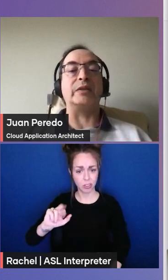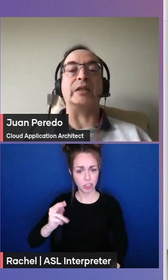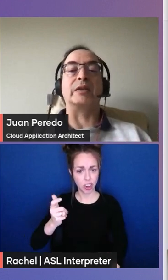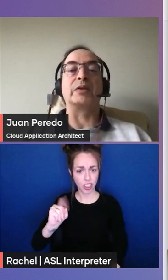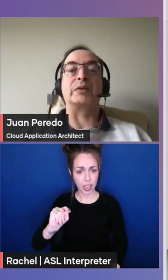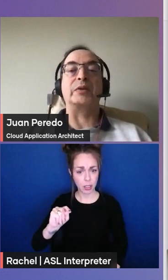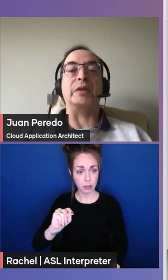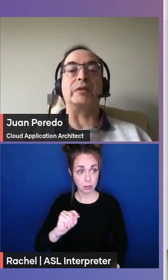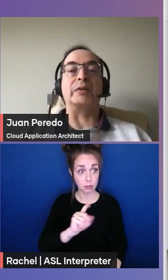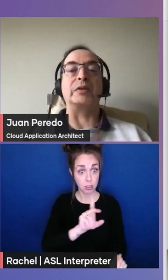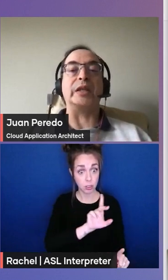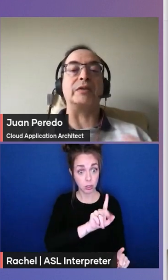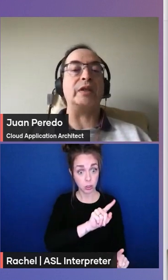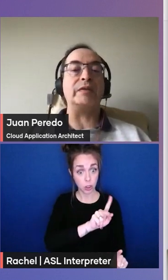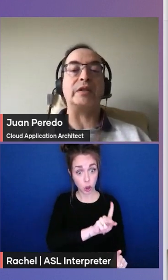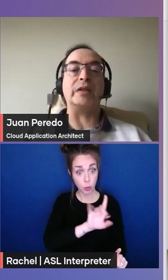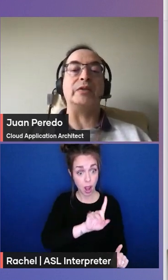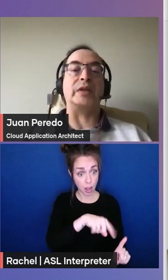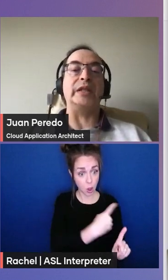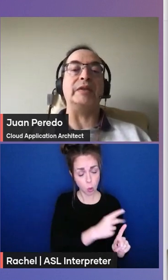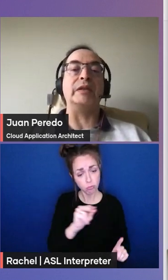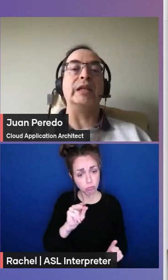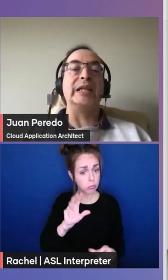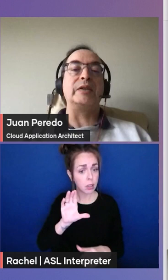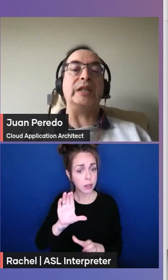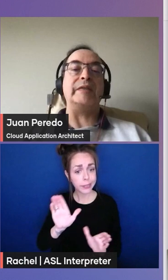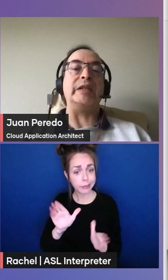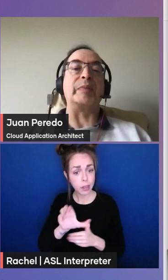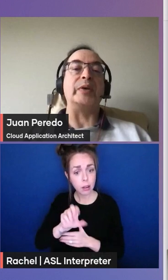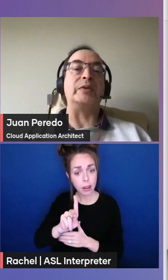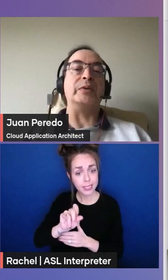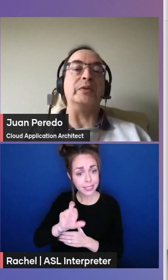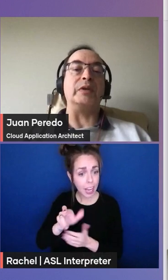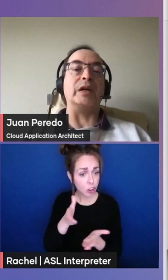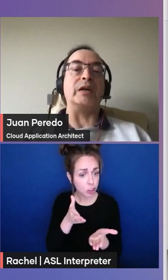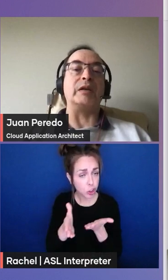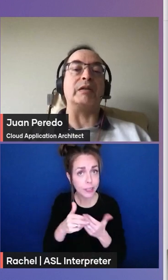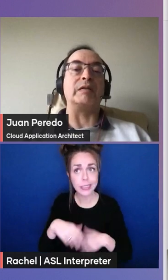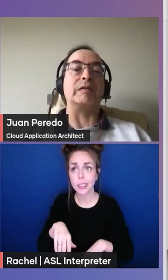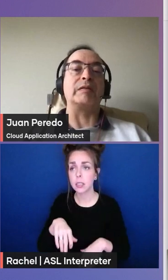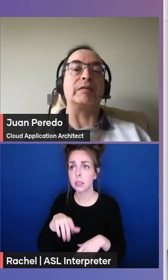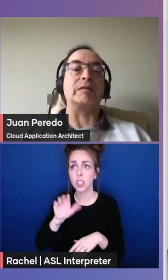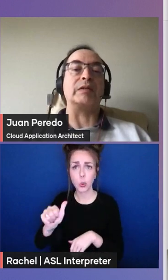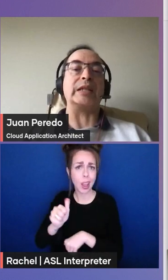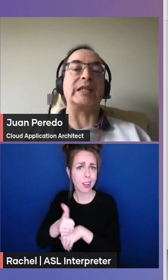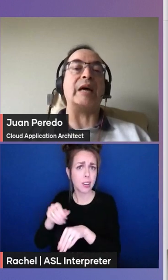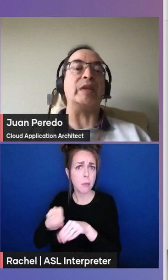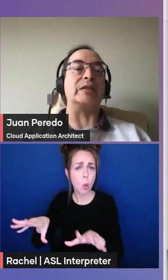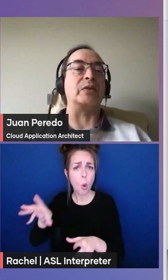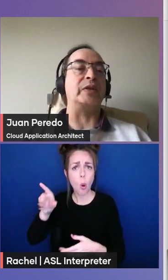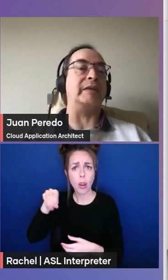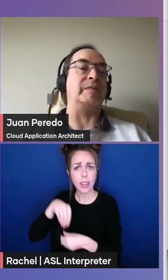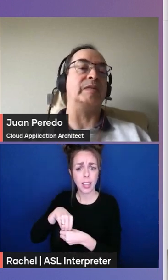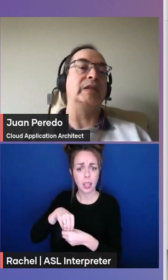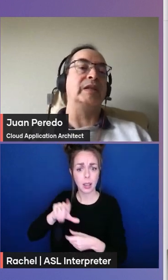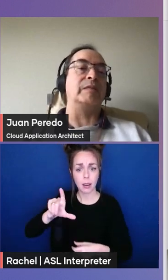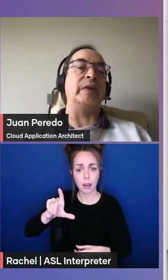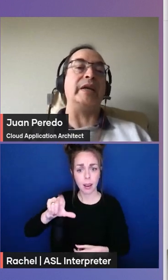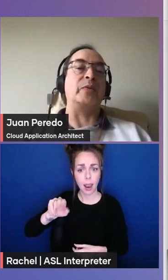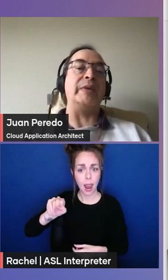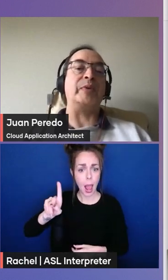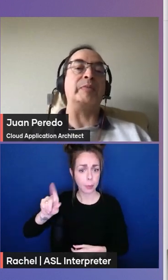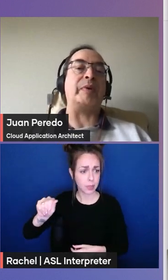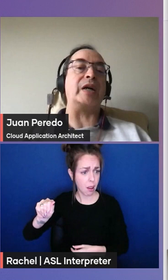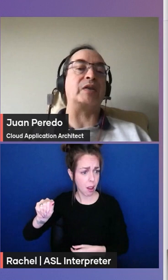Kubernetes. You can go to container services. You can even deploy to as Lambda, so you can